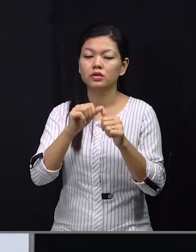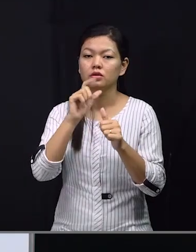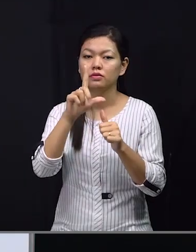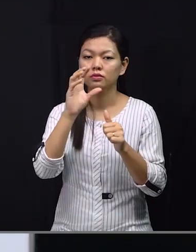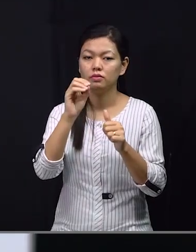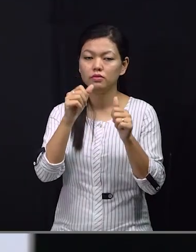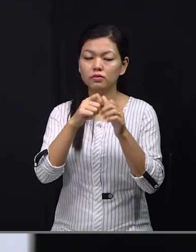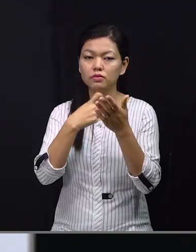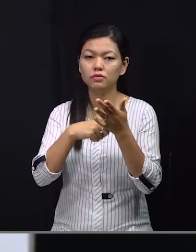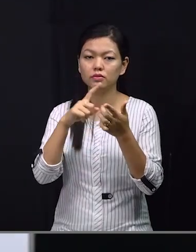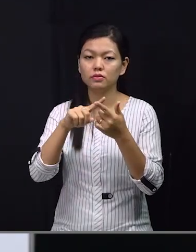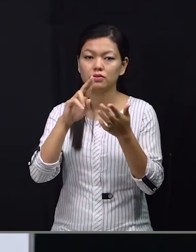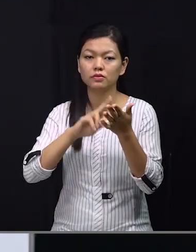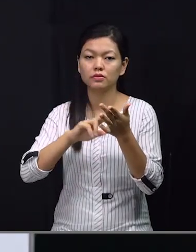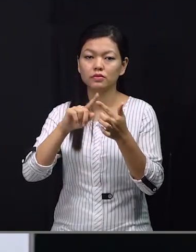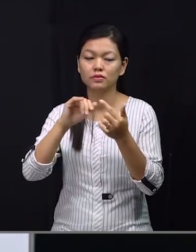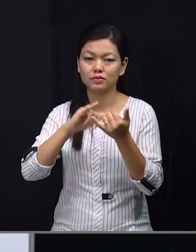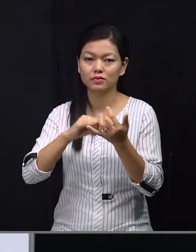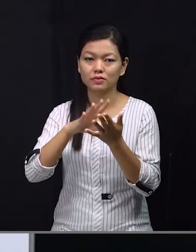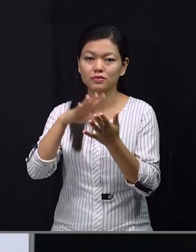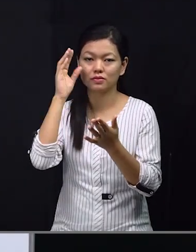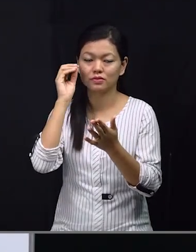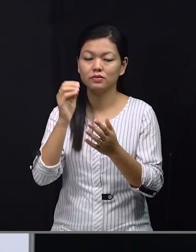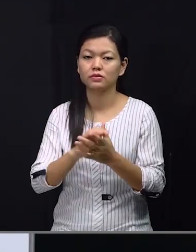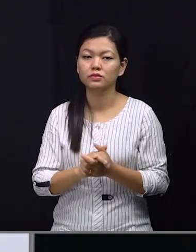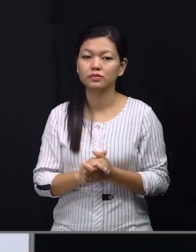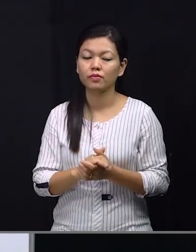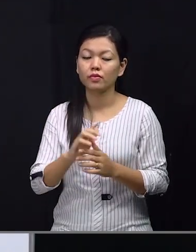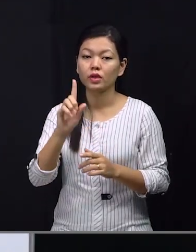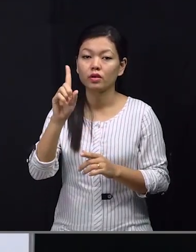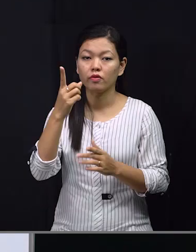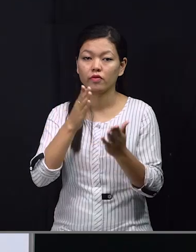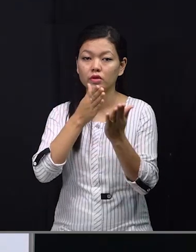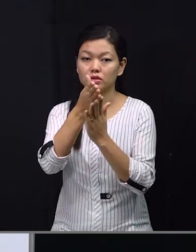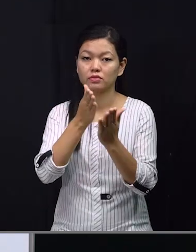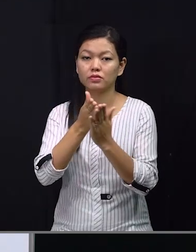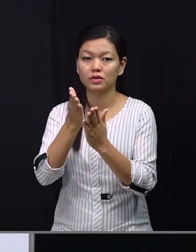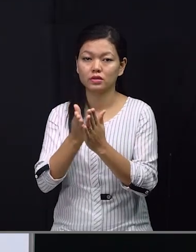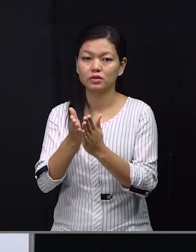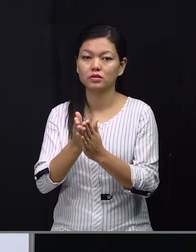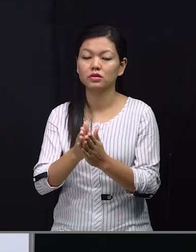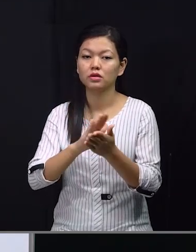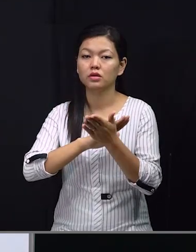The first method that we have is from hydrocarbons.